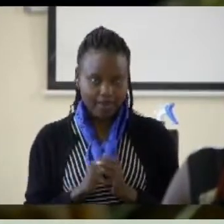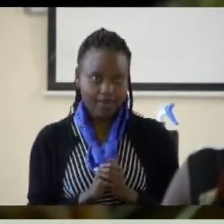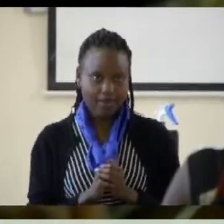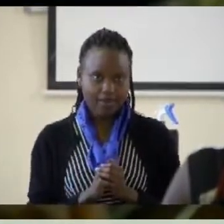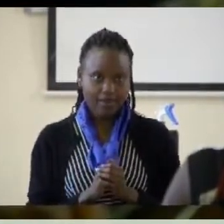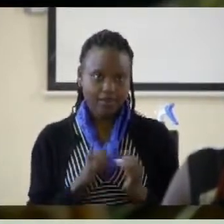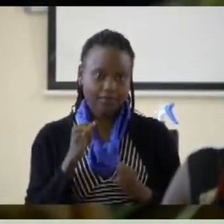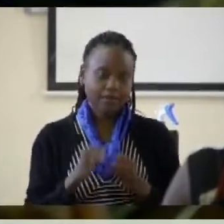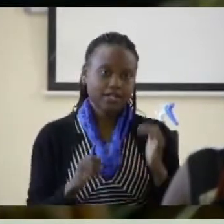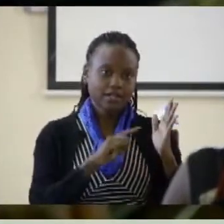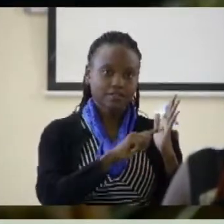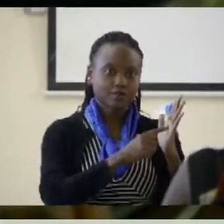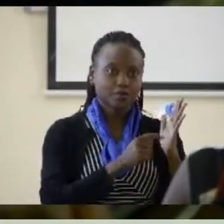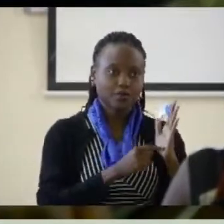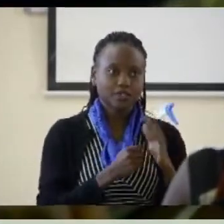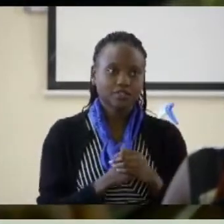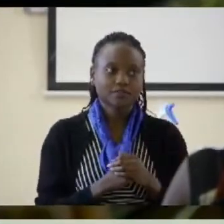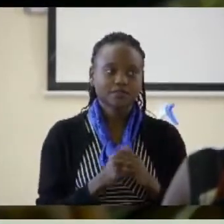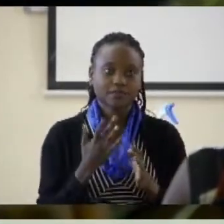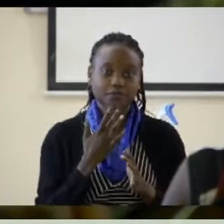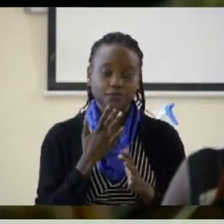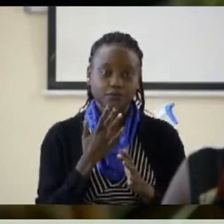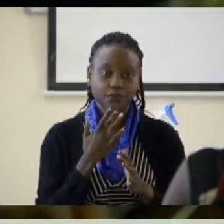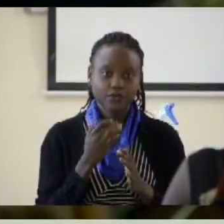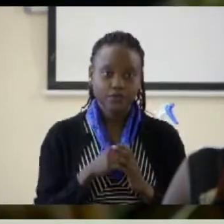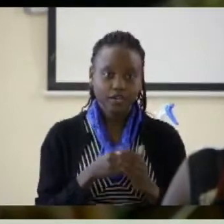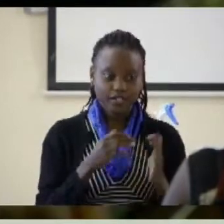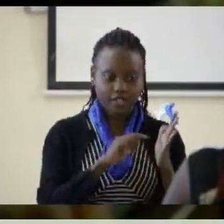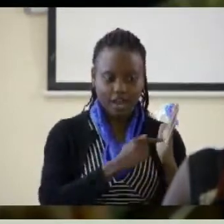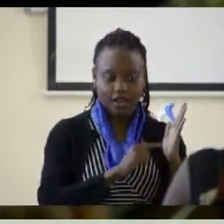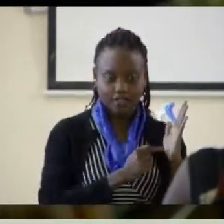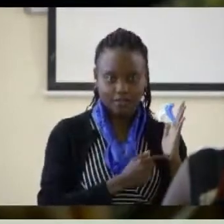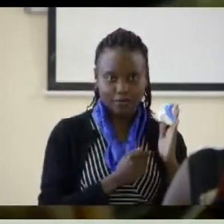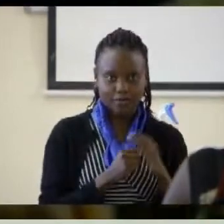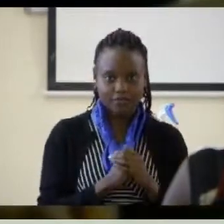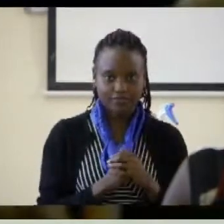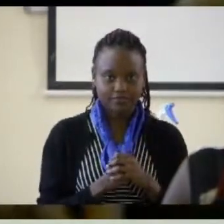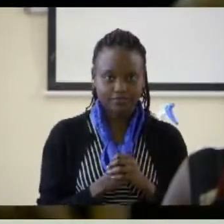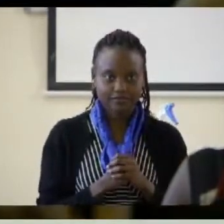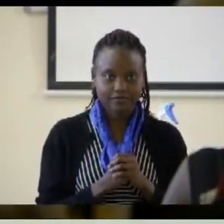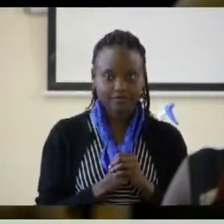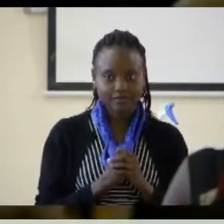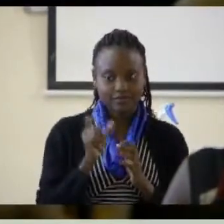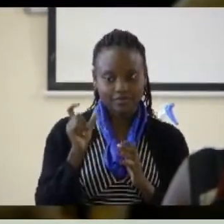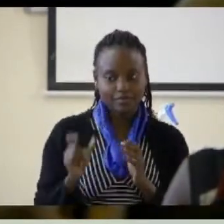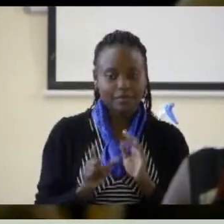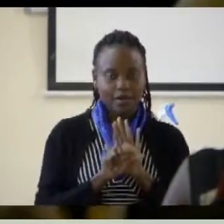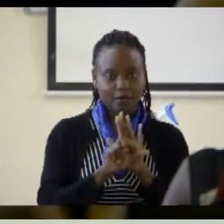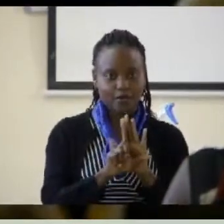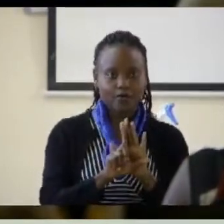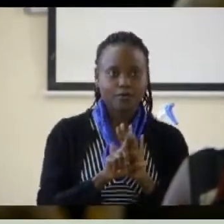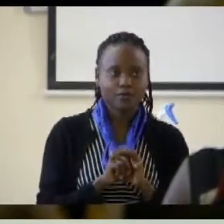is, I have my favorite article of all times is The Man of Law.